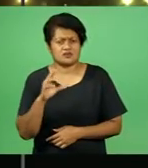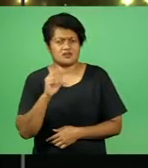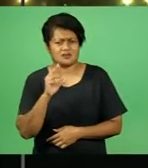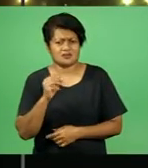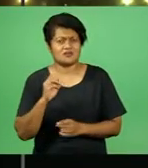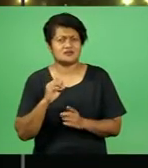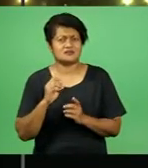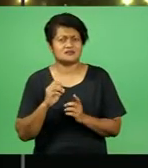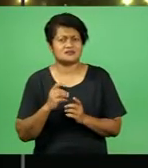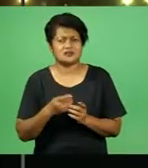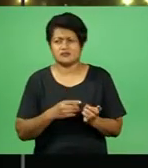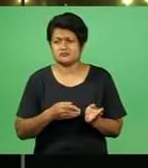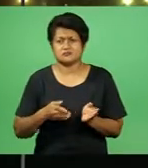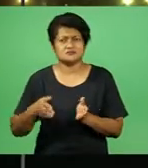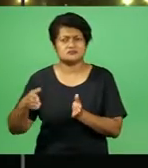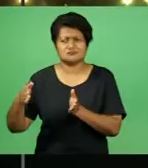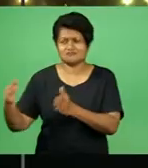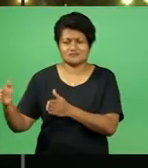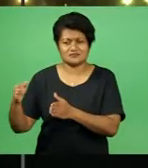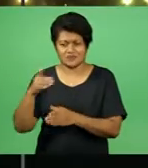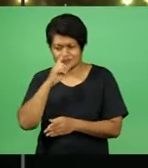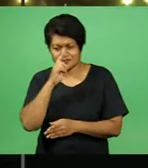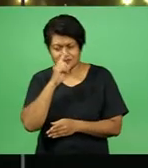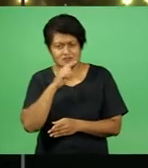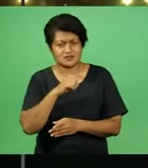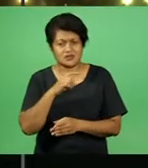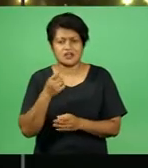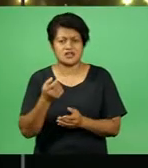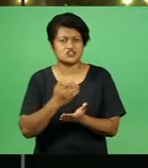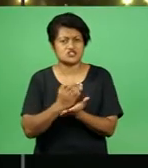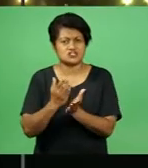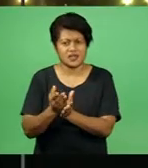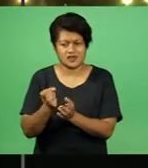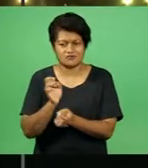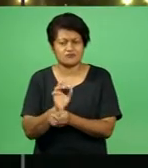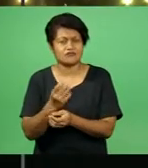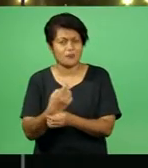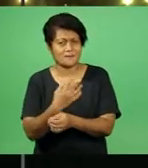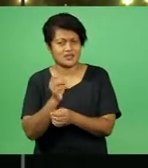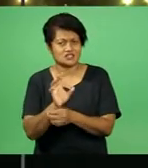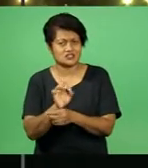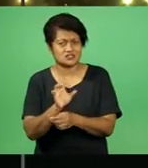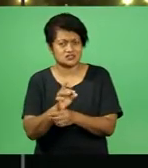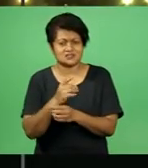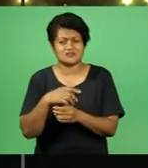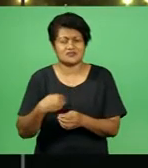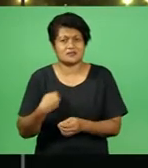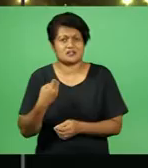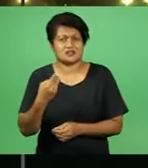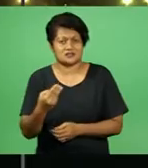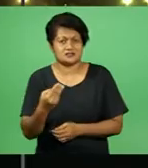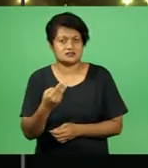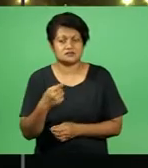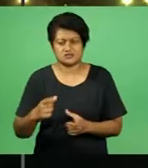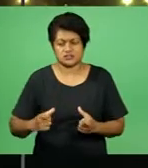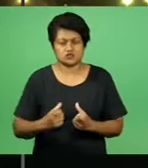data on migration, including a reluctance to share information between ministries and external partners, is a challenge. To overcome